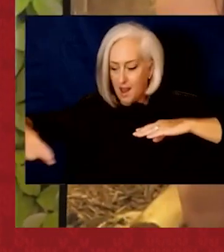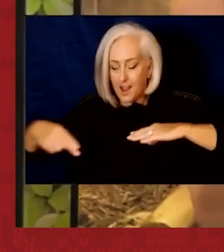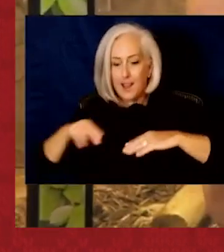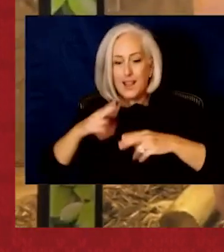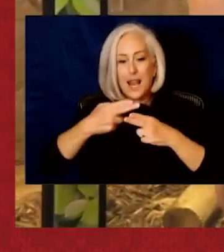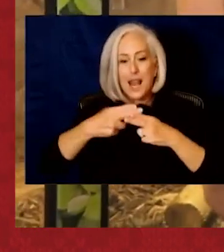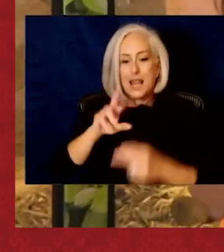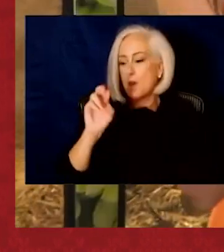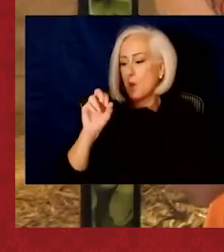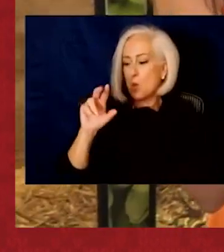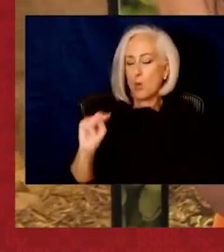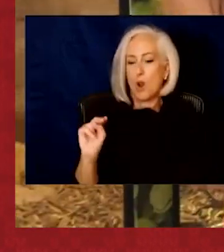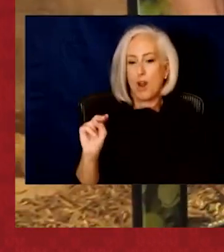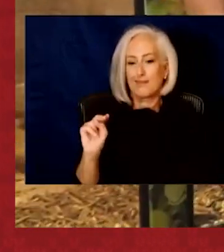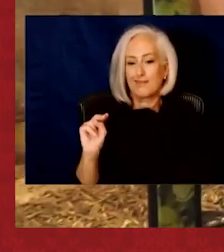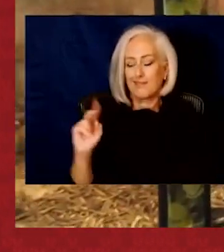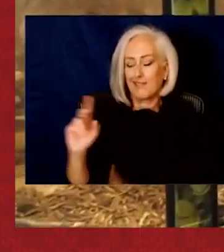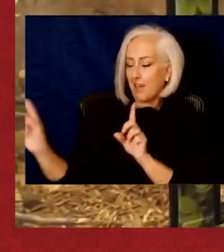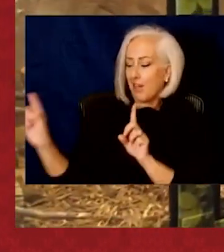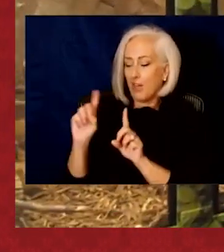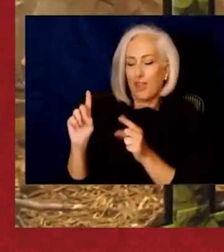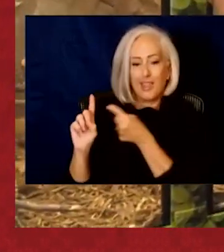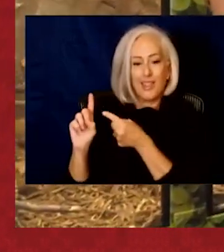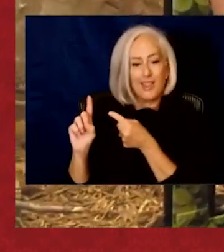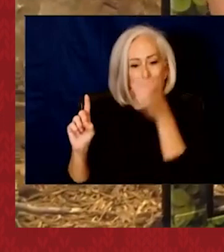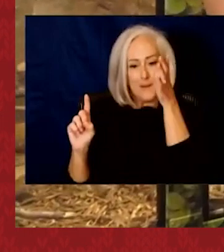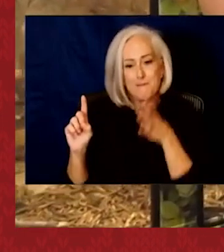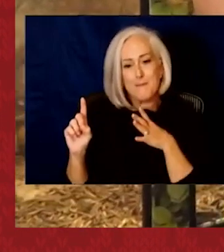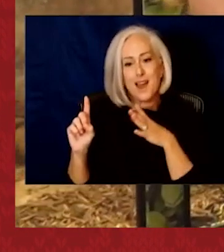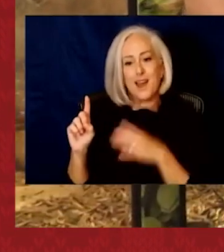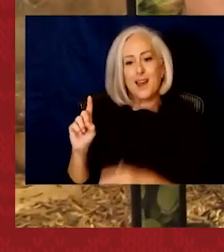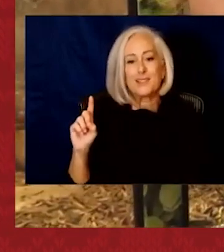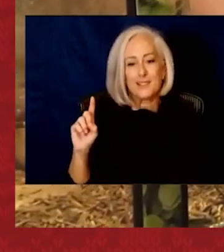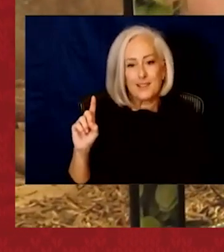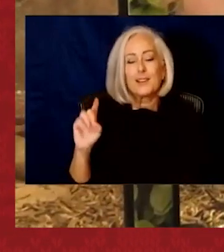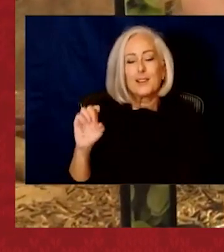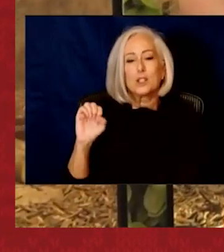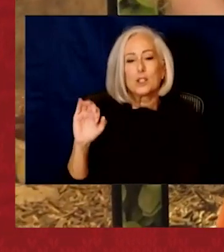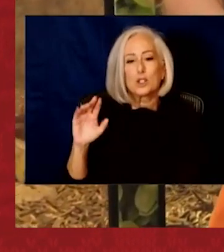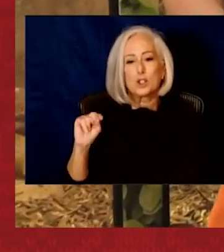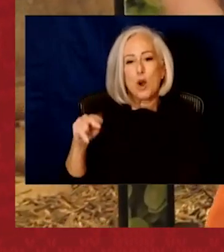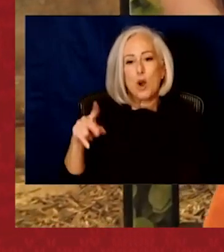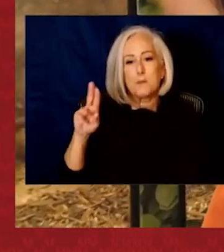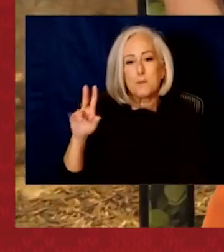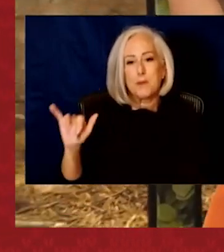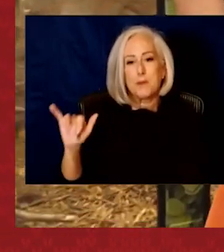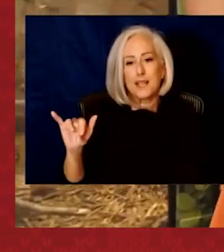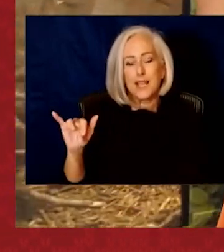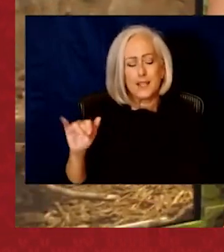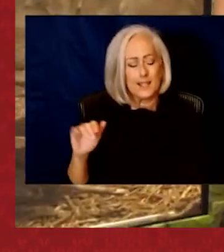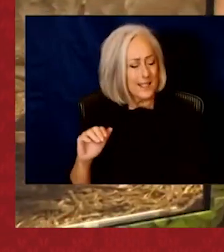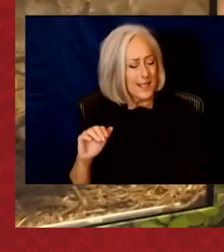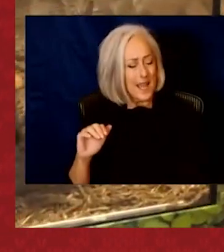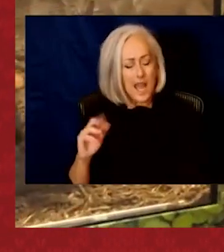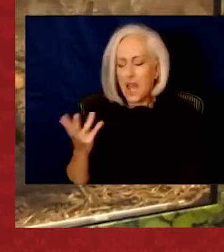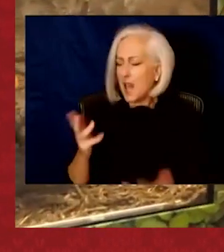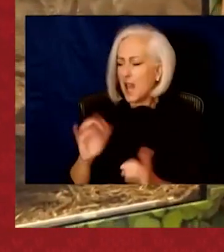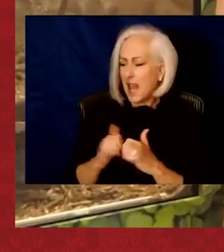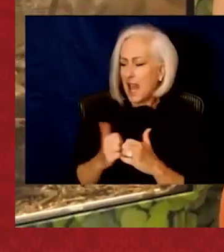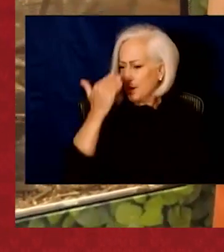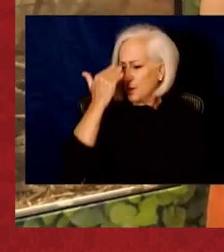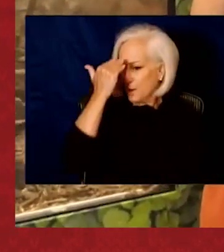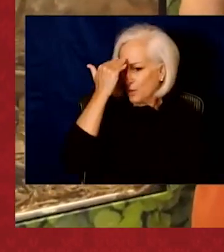director of the Kansas City Zoo. How do you know Ron's a boy? You have to do a little invasive